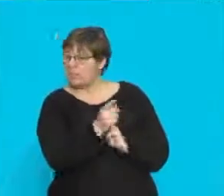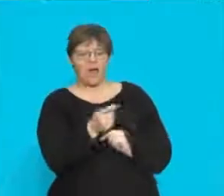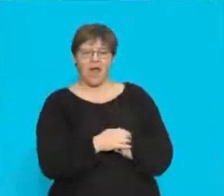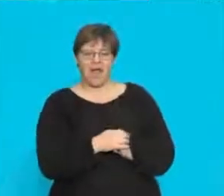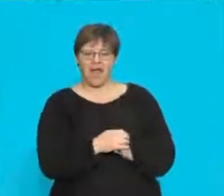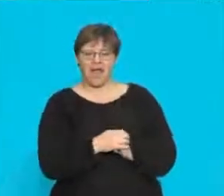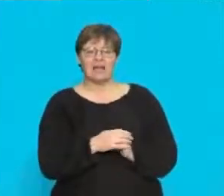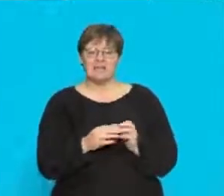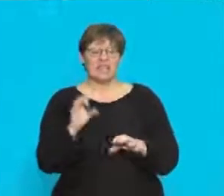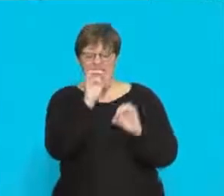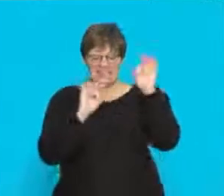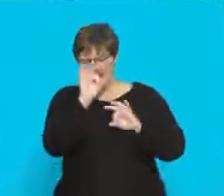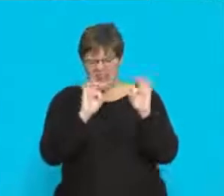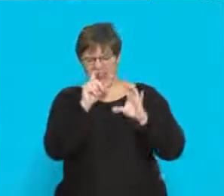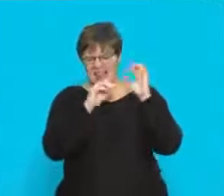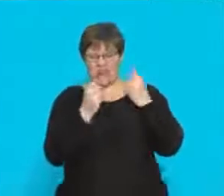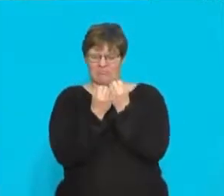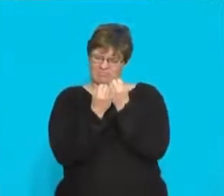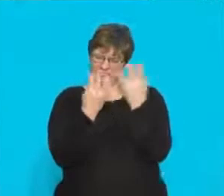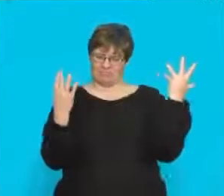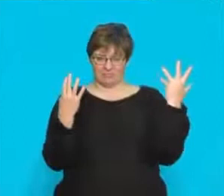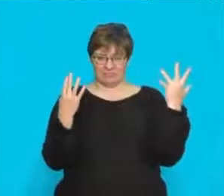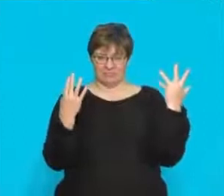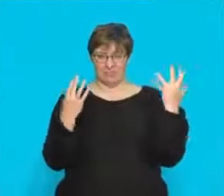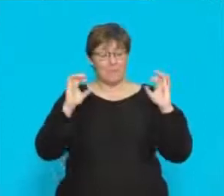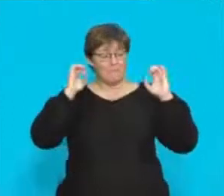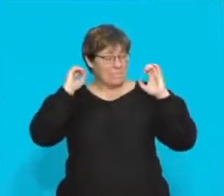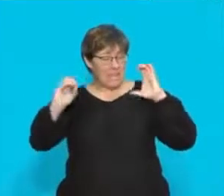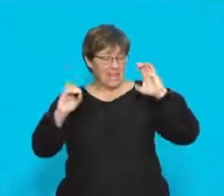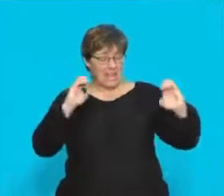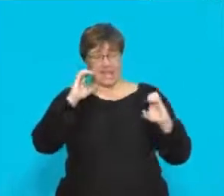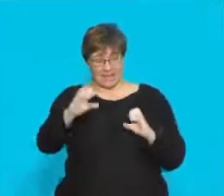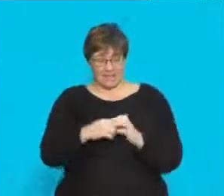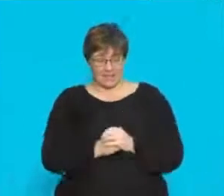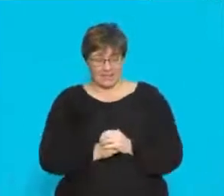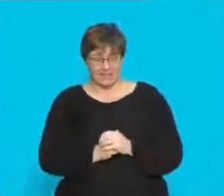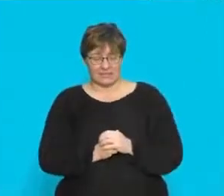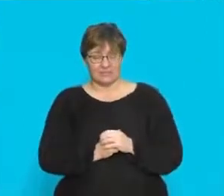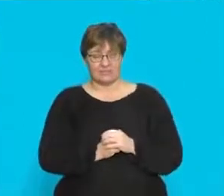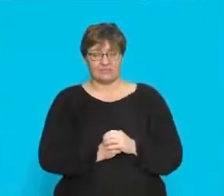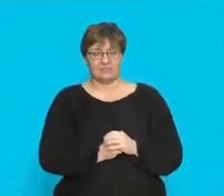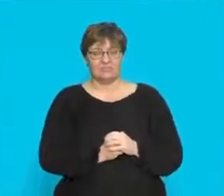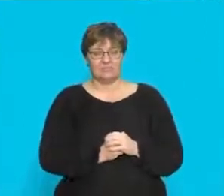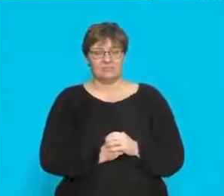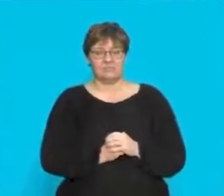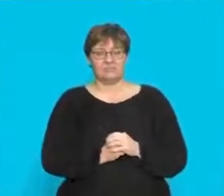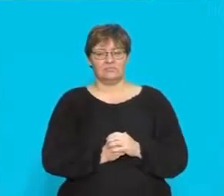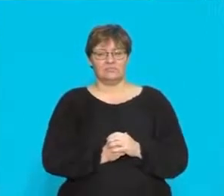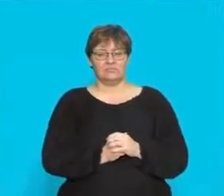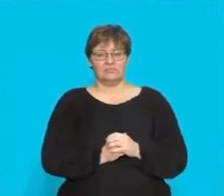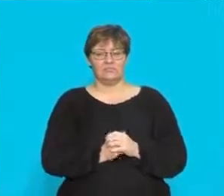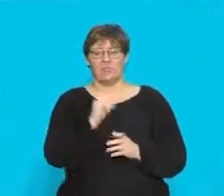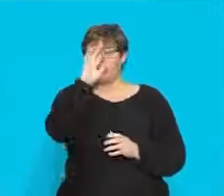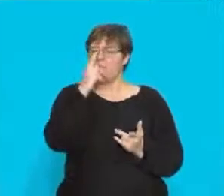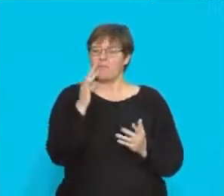just multicellular. It's a mass of cells, right? We don't see, if you can remember when you